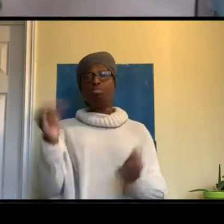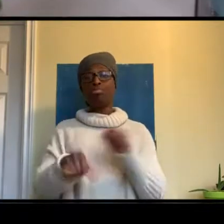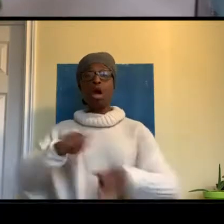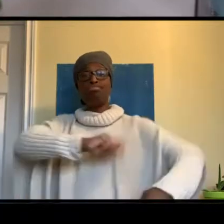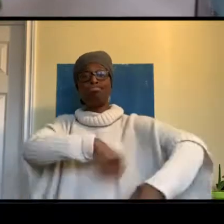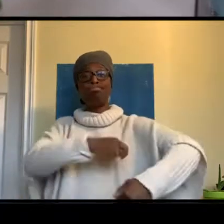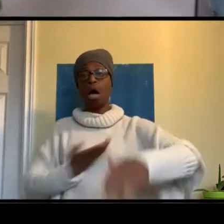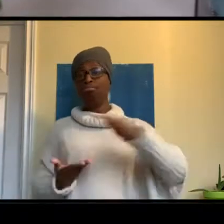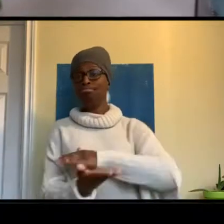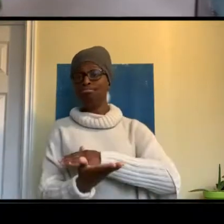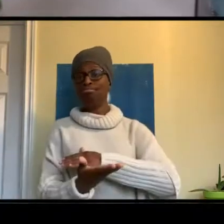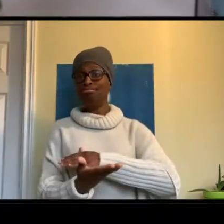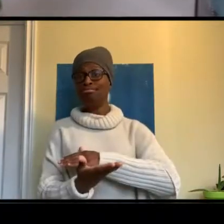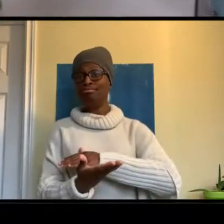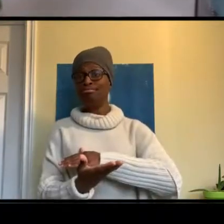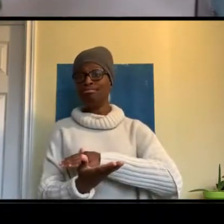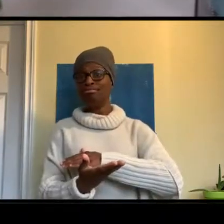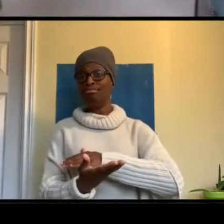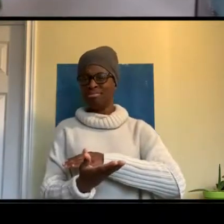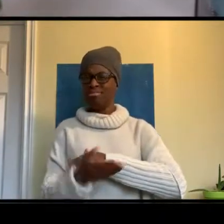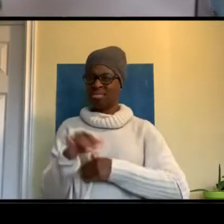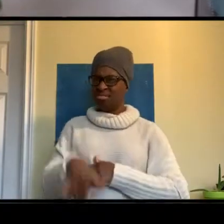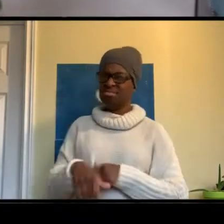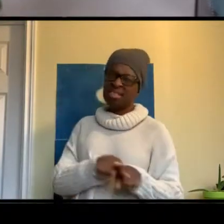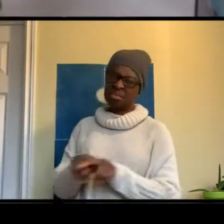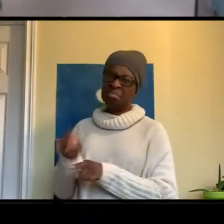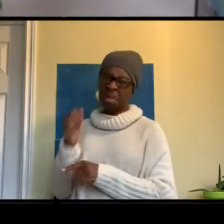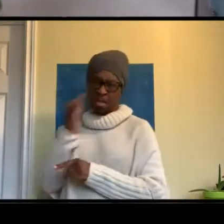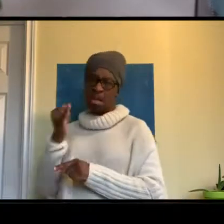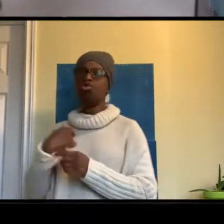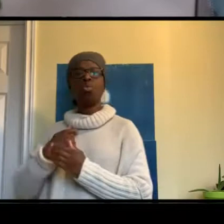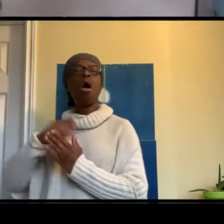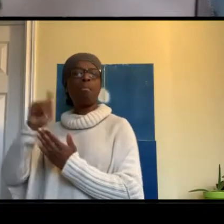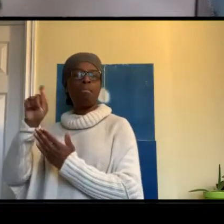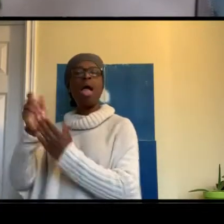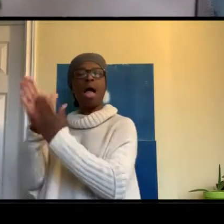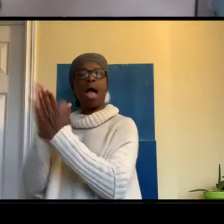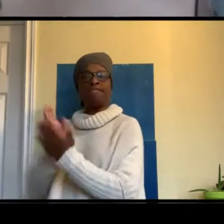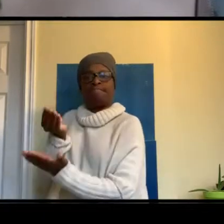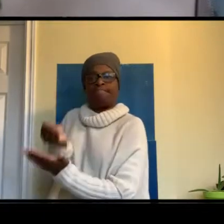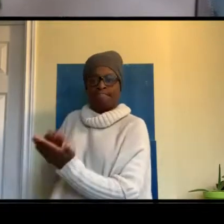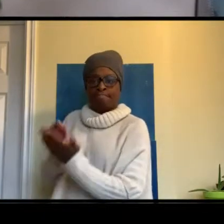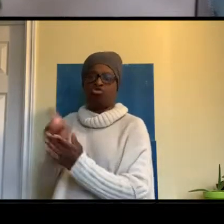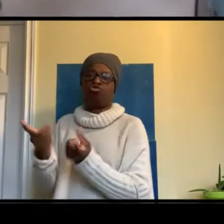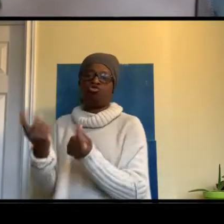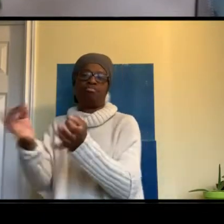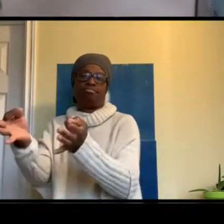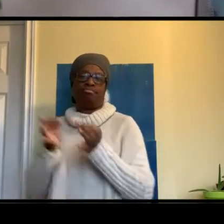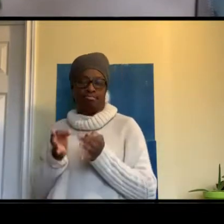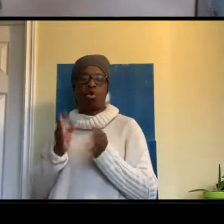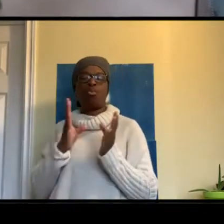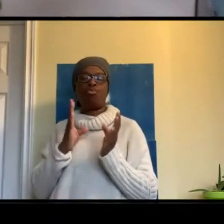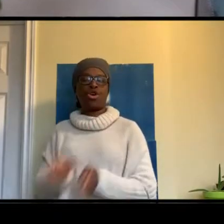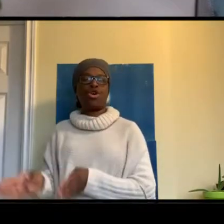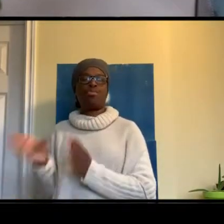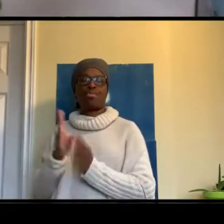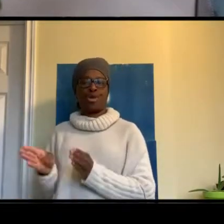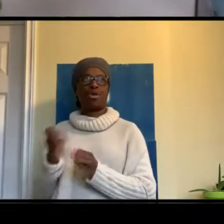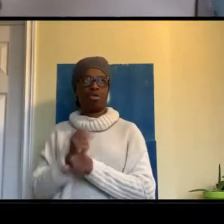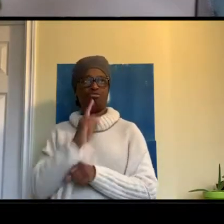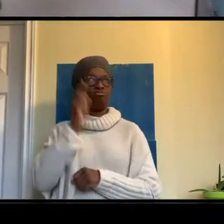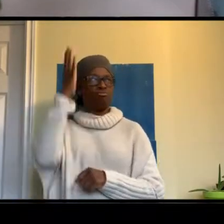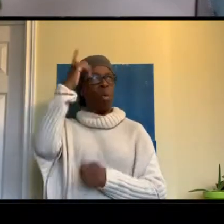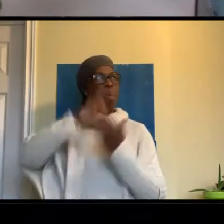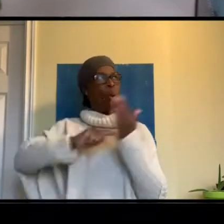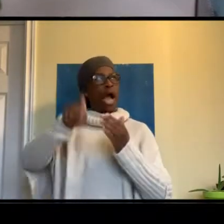you know, that helps set us up for success if, you know, if something that we struggle with is, you know, energy.